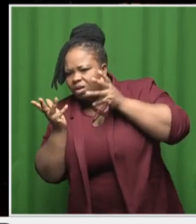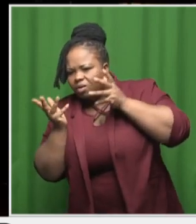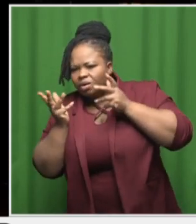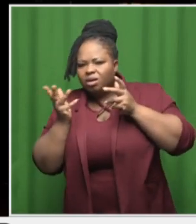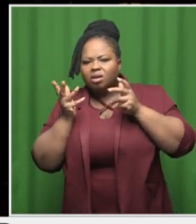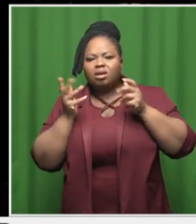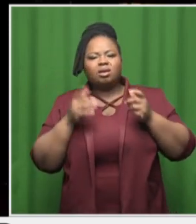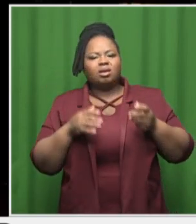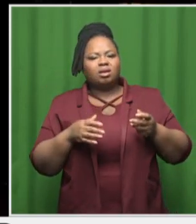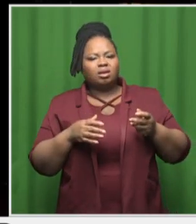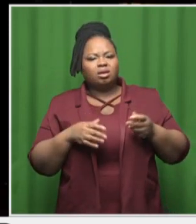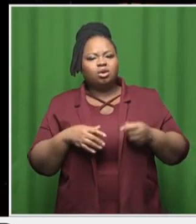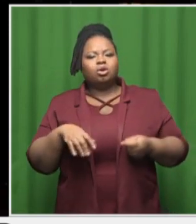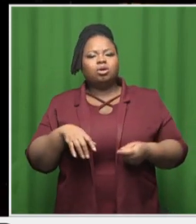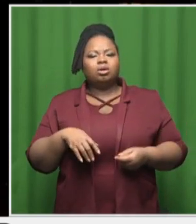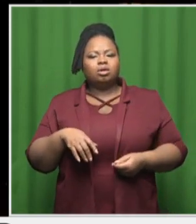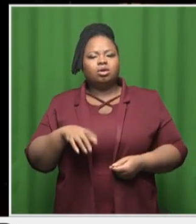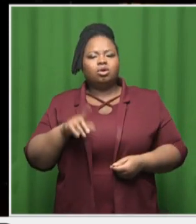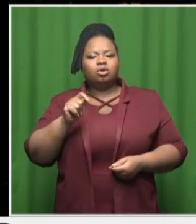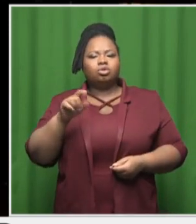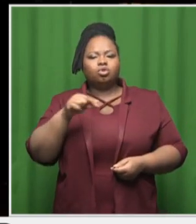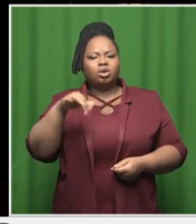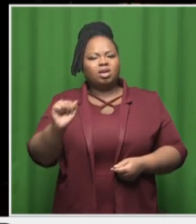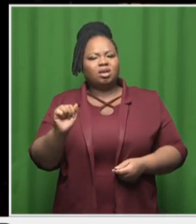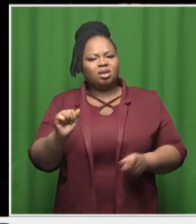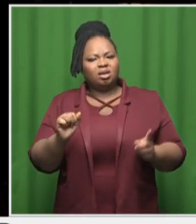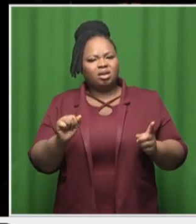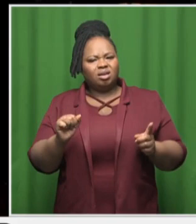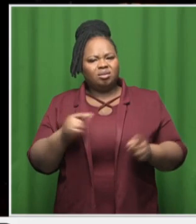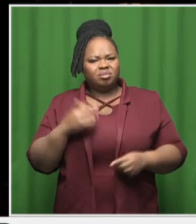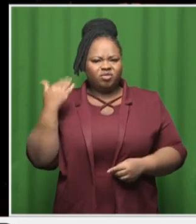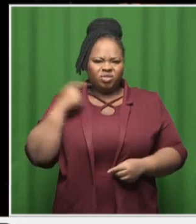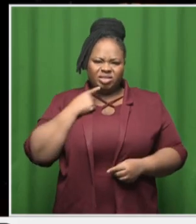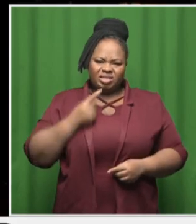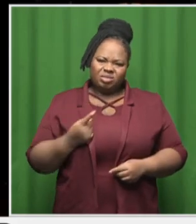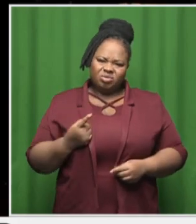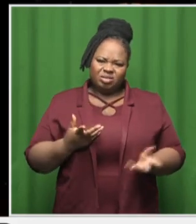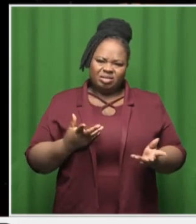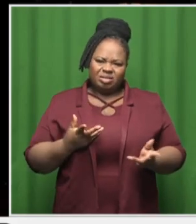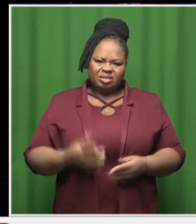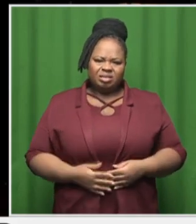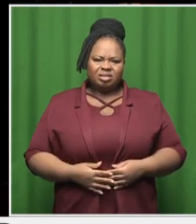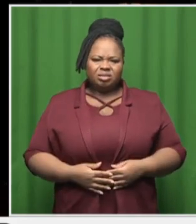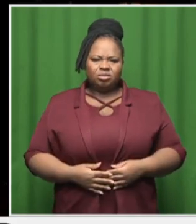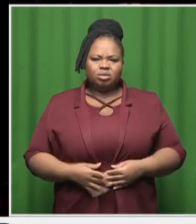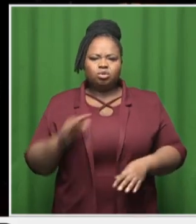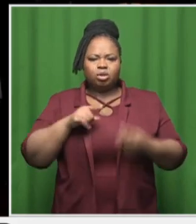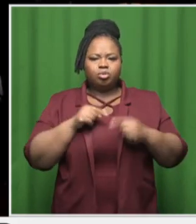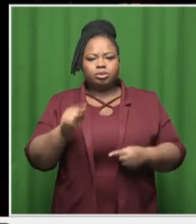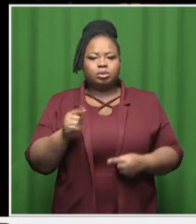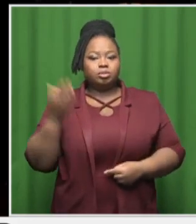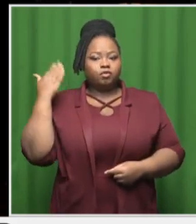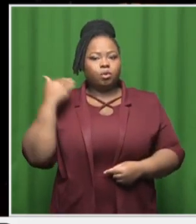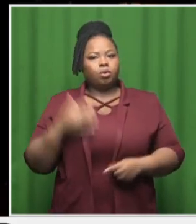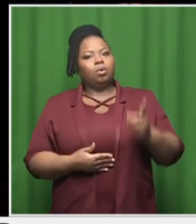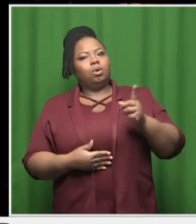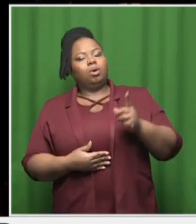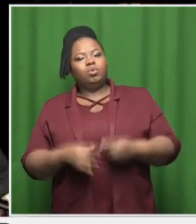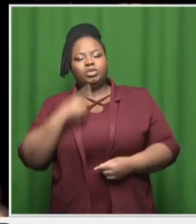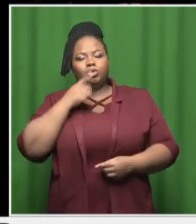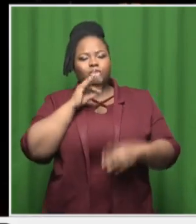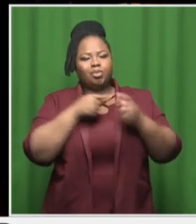Yeah. Tonga. Didn't we speak about eyesight the other day? Yeah, we spoke about outside, Leanne, Tonga.